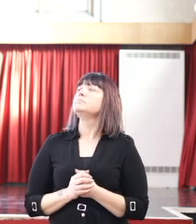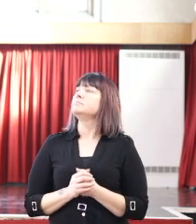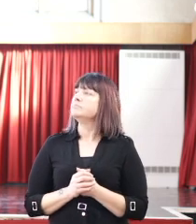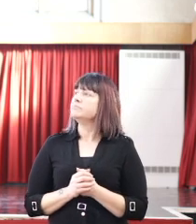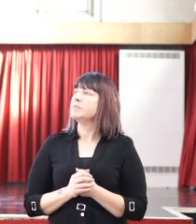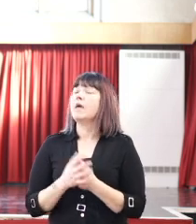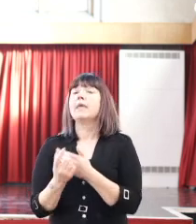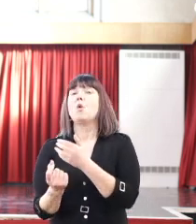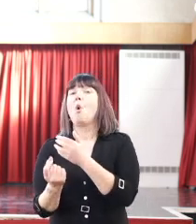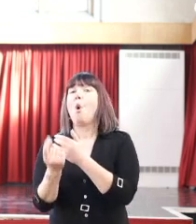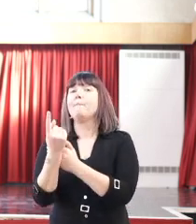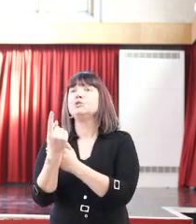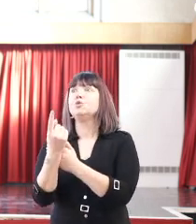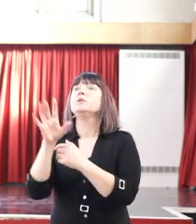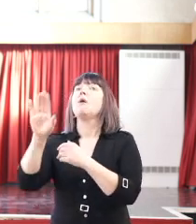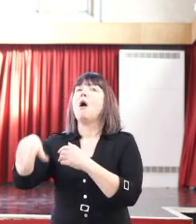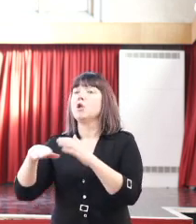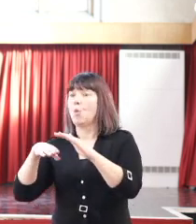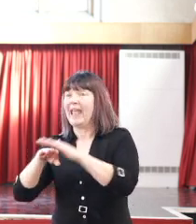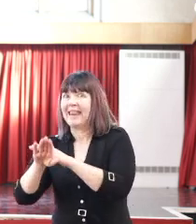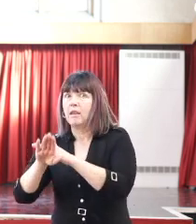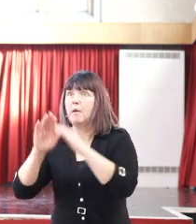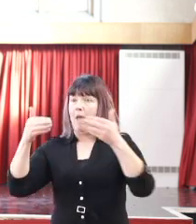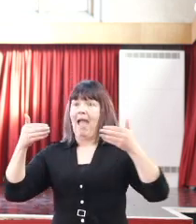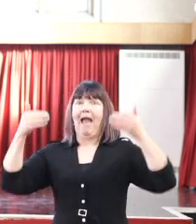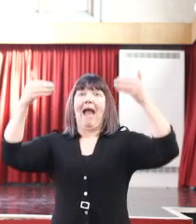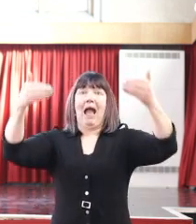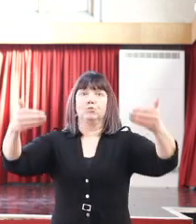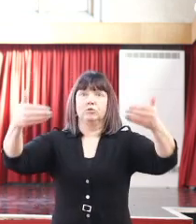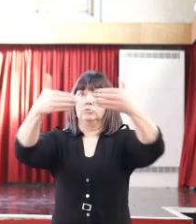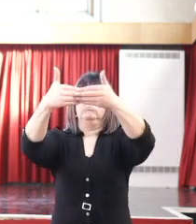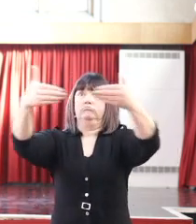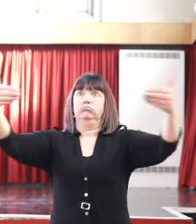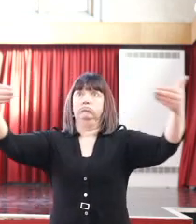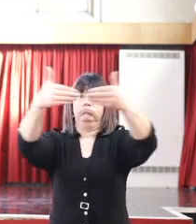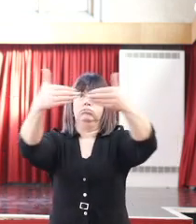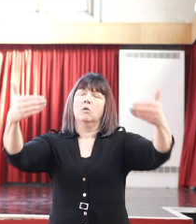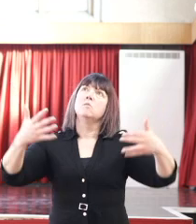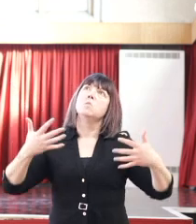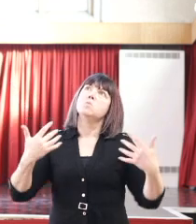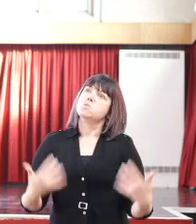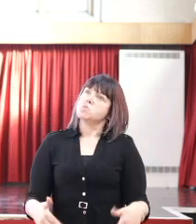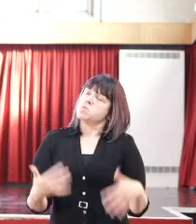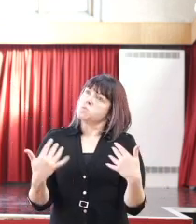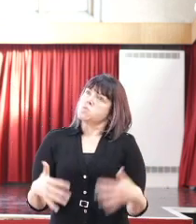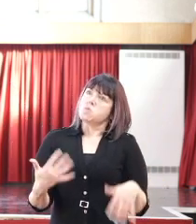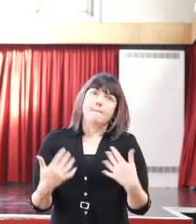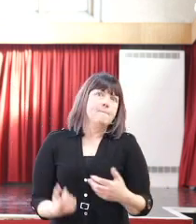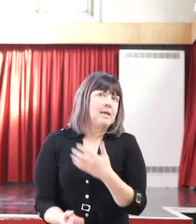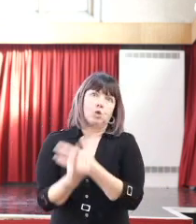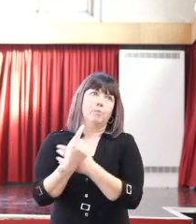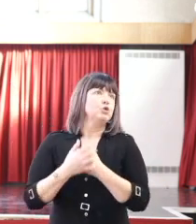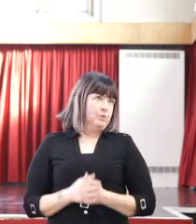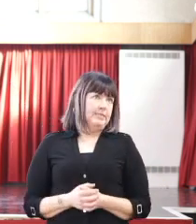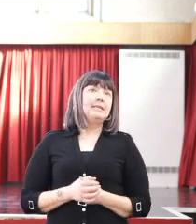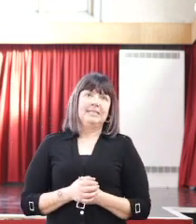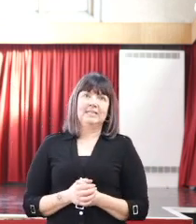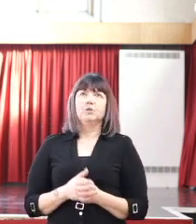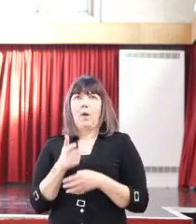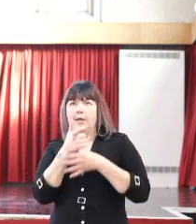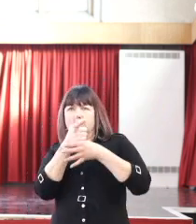night have it on the outside of the building, which is an amazing opportunity. So I documented that